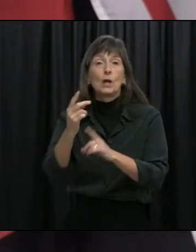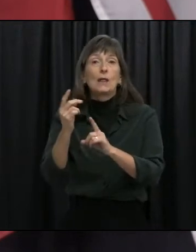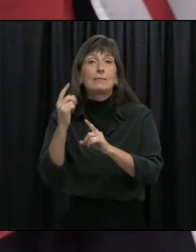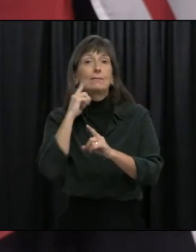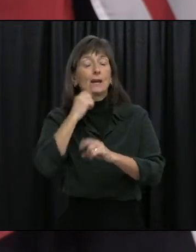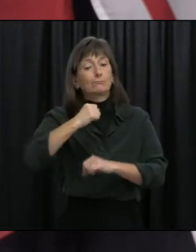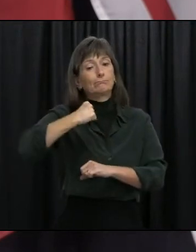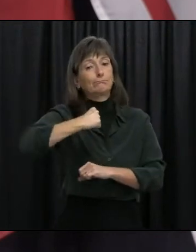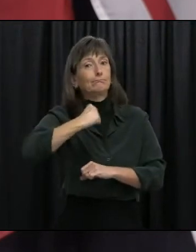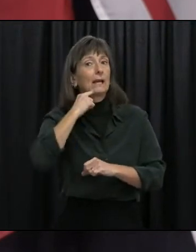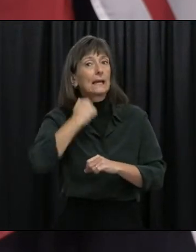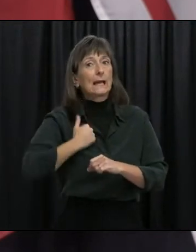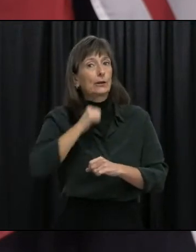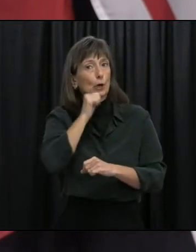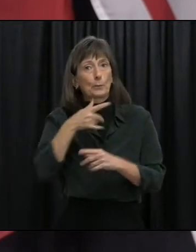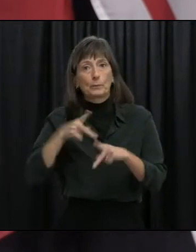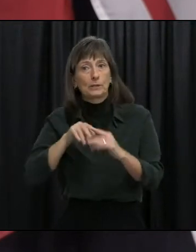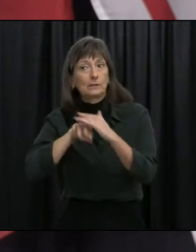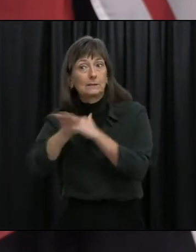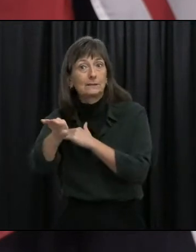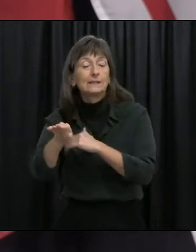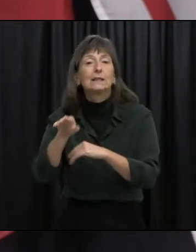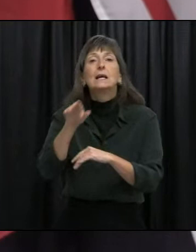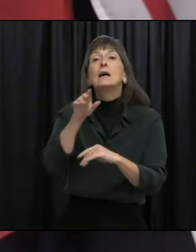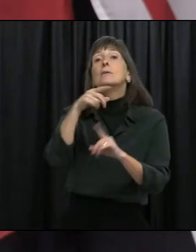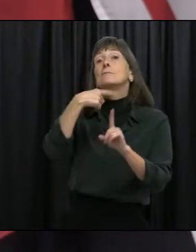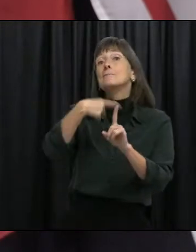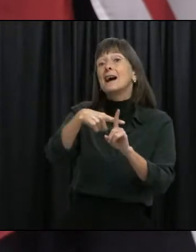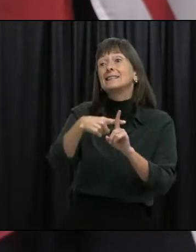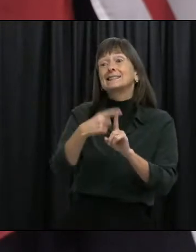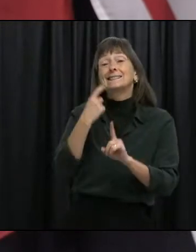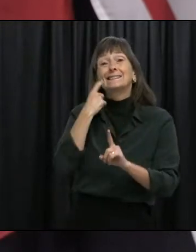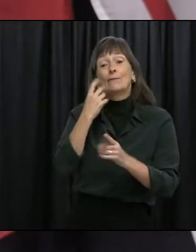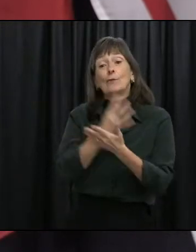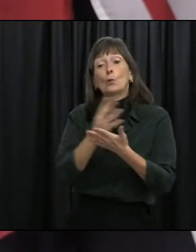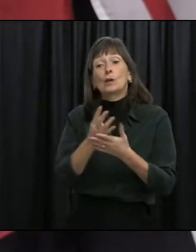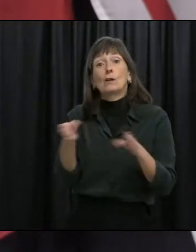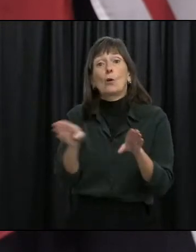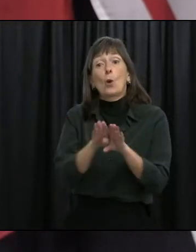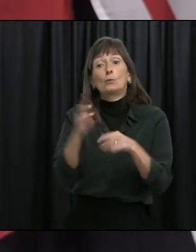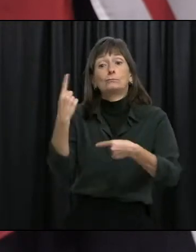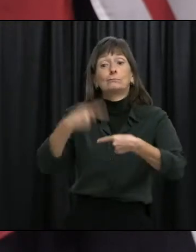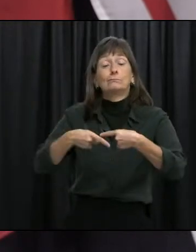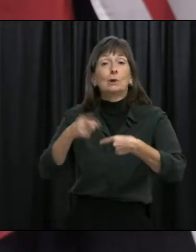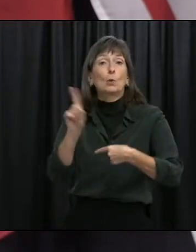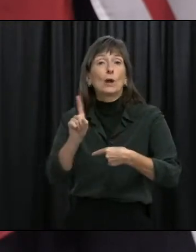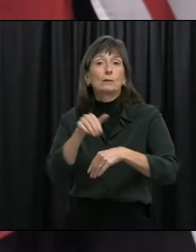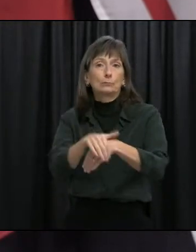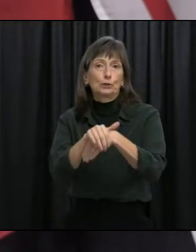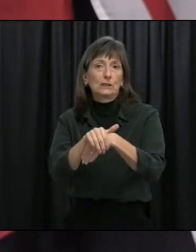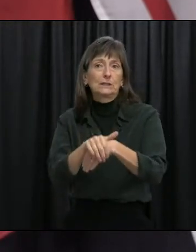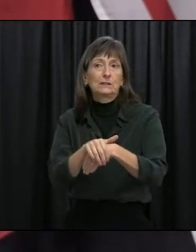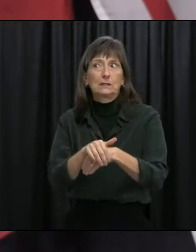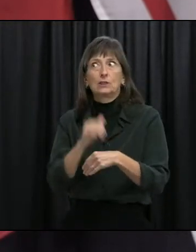4 weeks as of last night. Our data do show that we have been